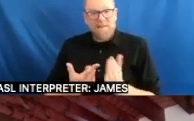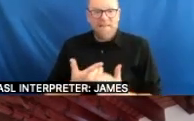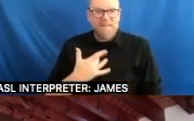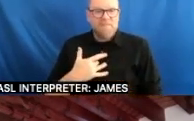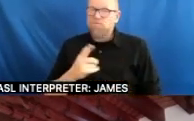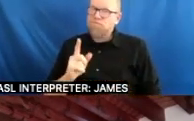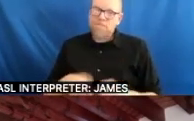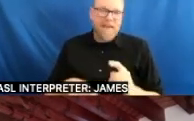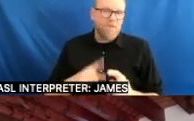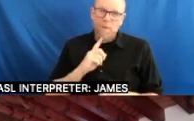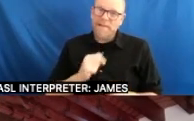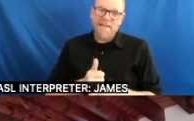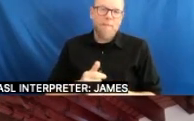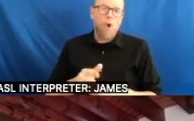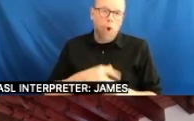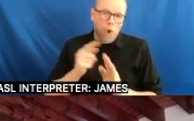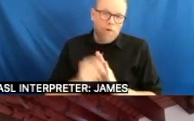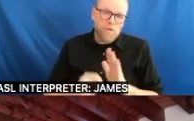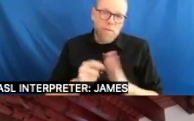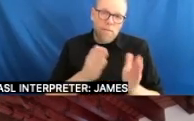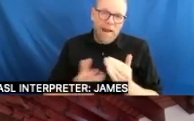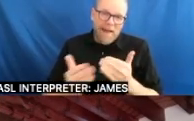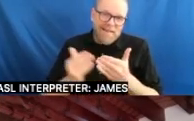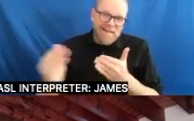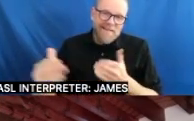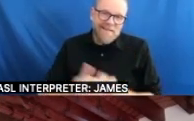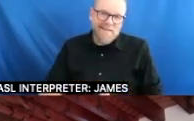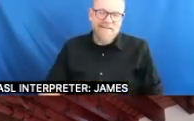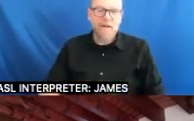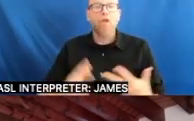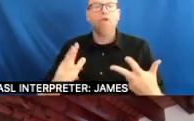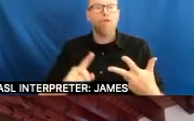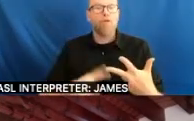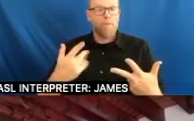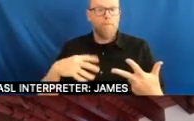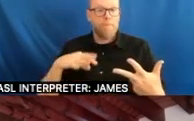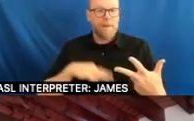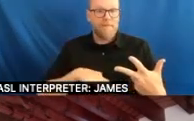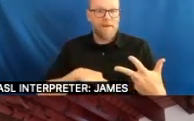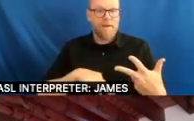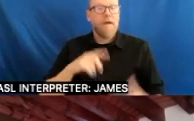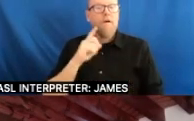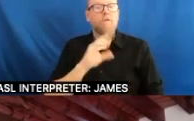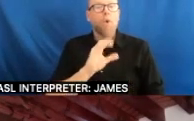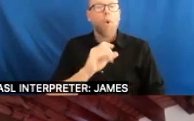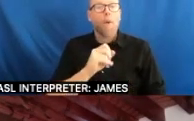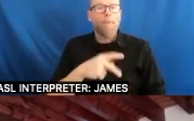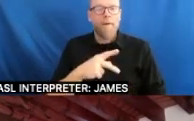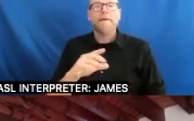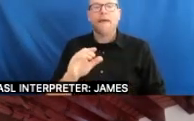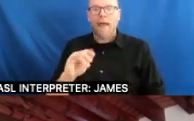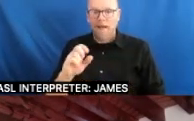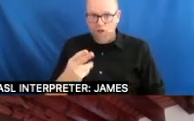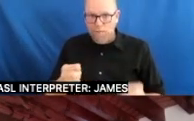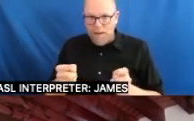planning. And the third good benefit of cooperative cash management is that it can be